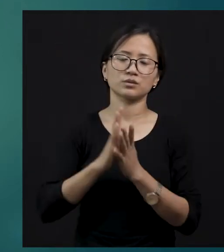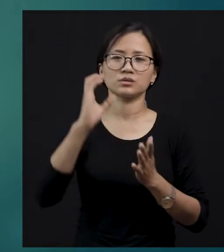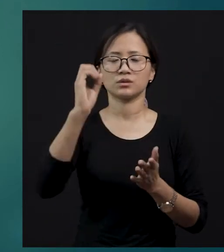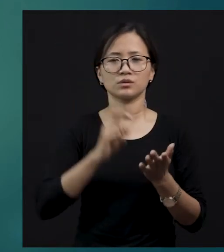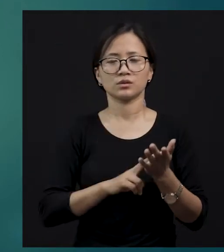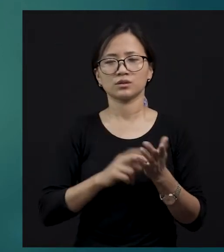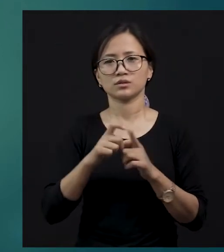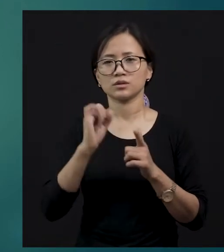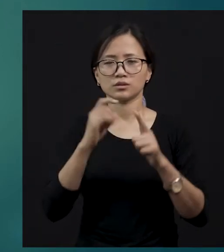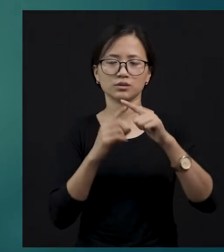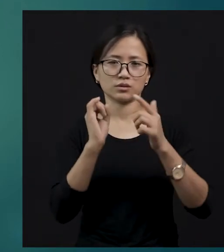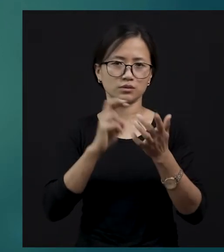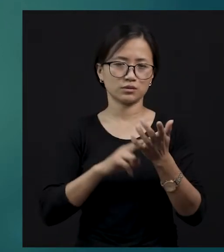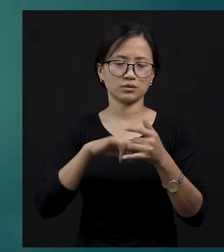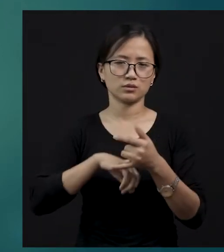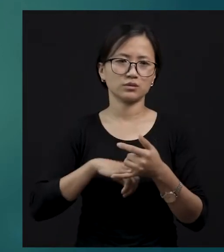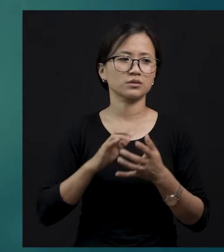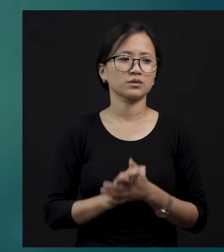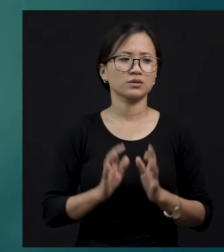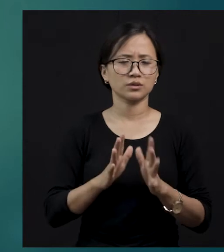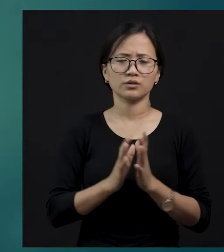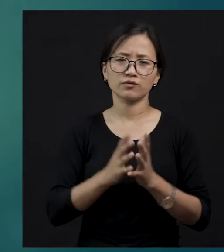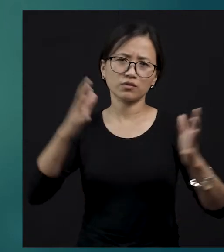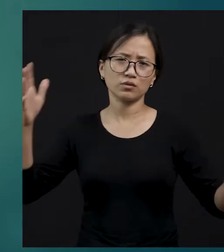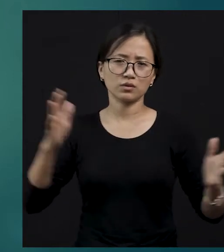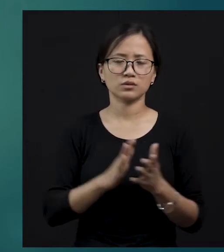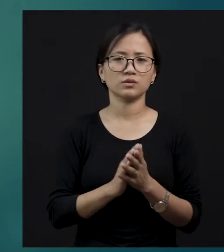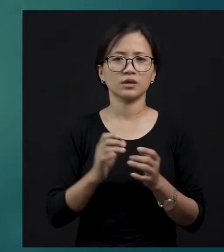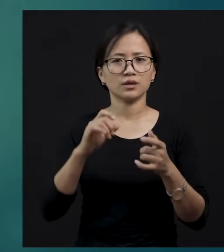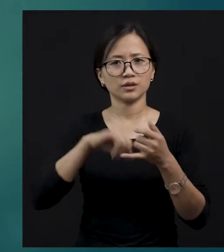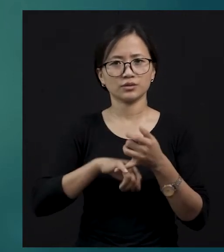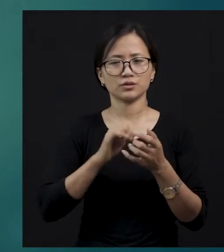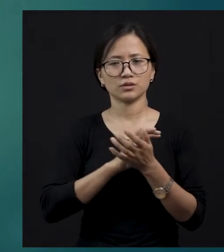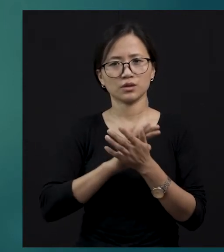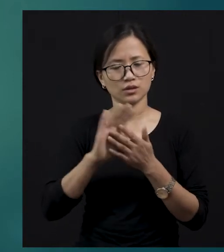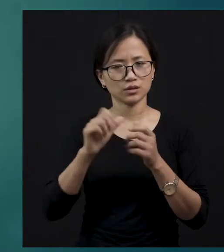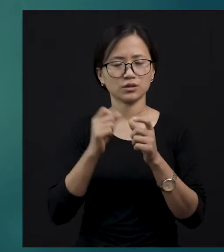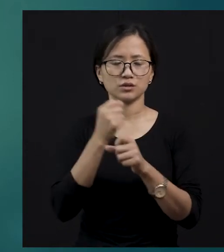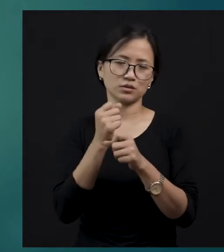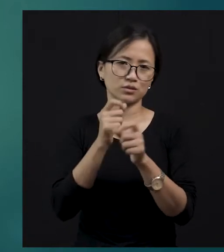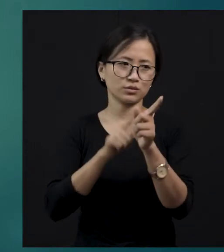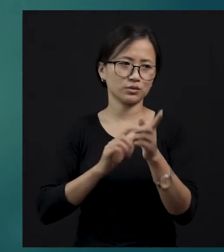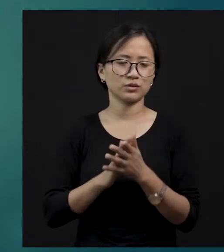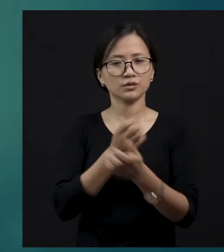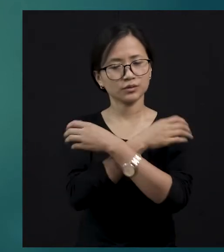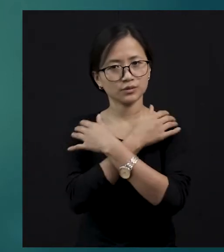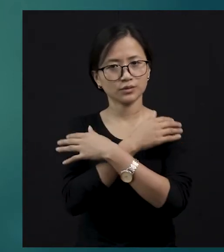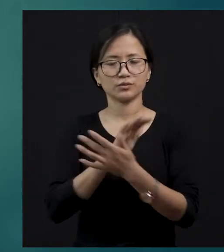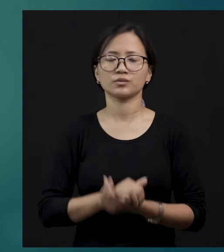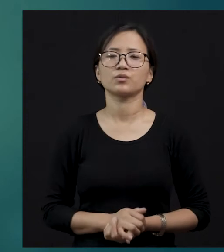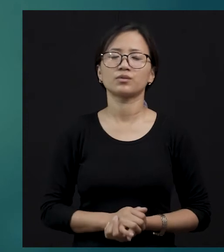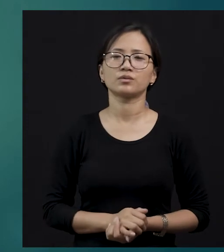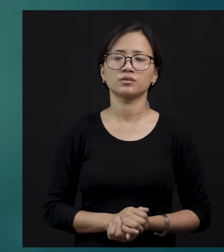right? So in the summer or in the winter, they have long shaggy coat in winter to keep themselves warm. Coat means, you